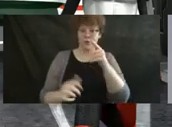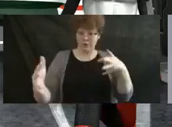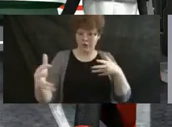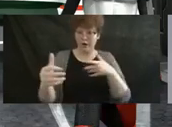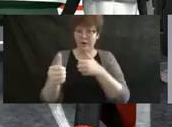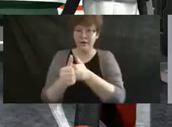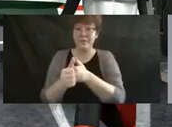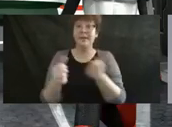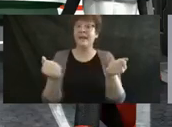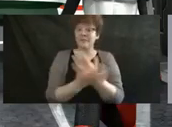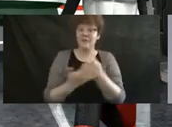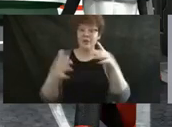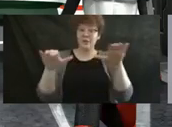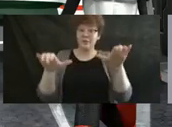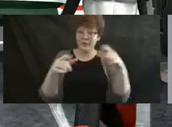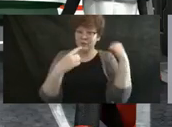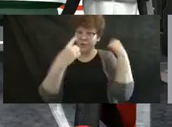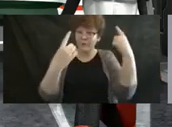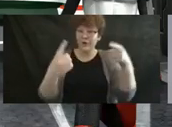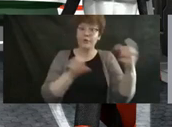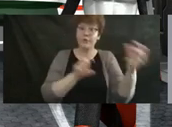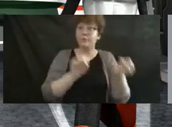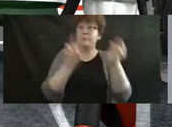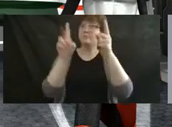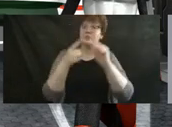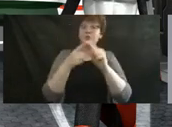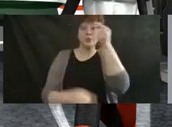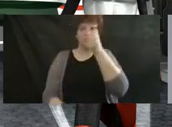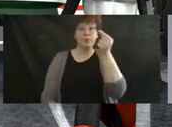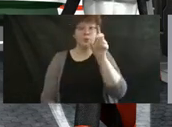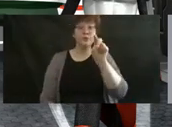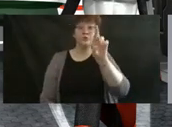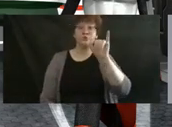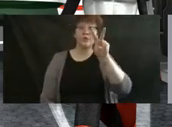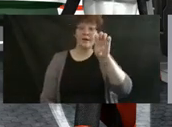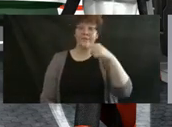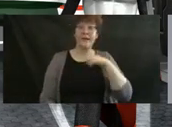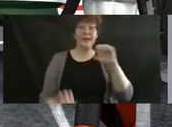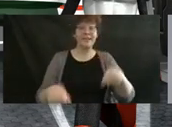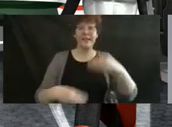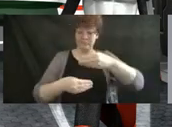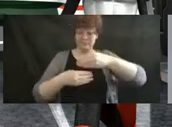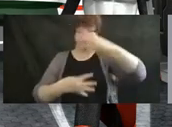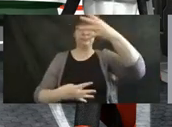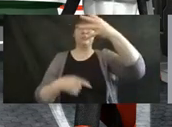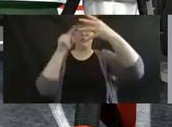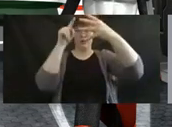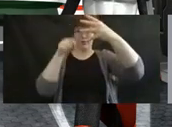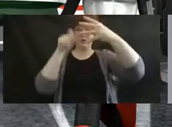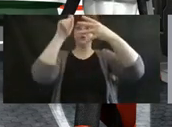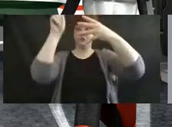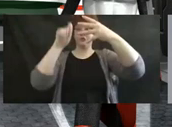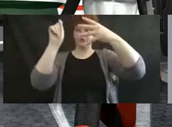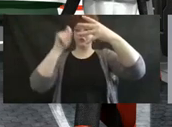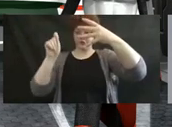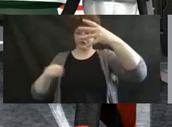on Google Drive so that I can just look at it in your folder and I can check them off and say, okay, you're good to go. You've done all the lessons. You